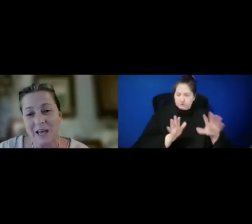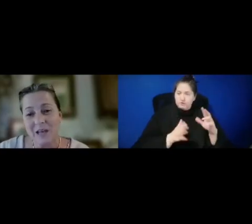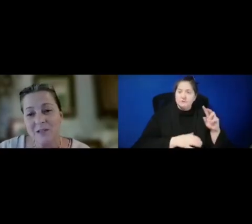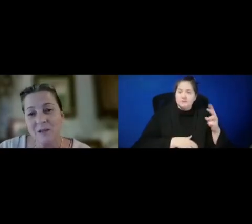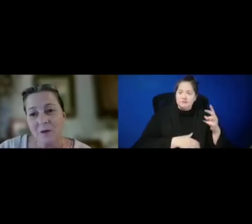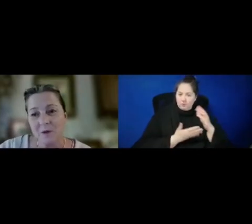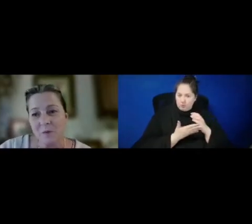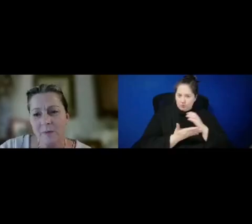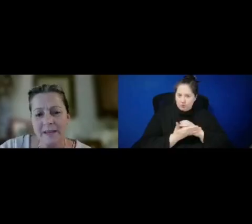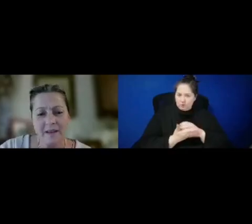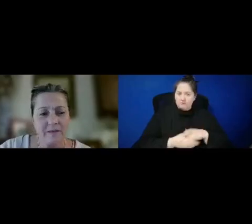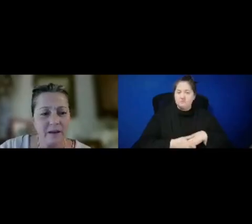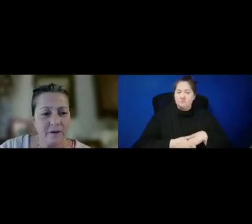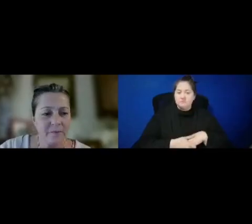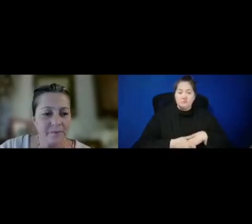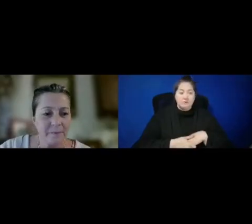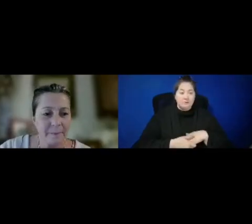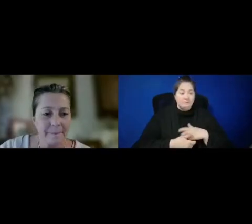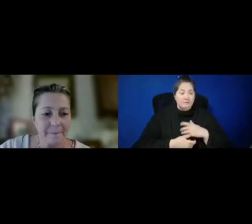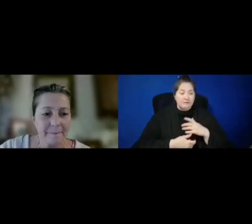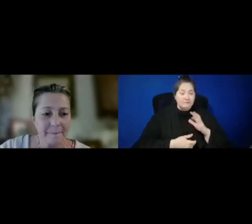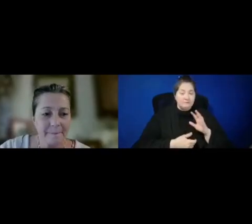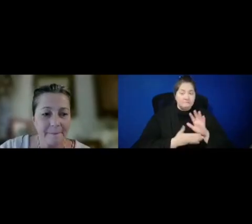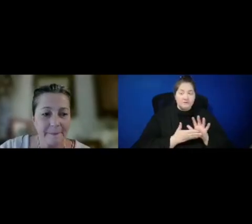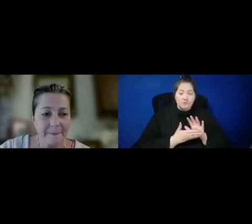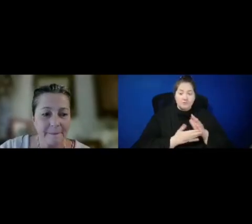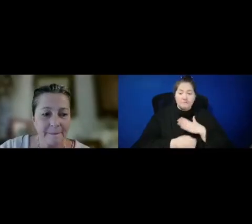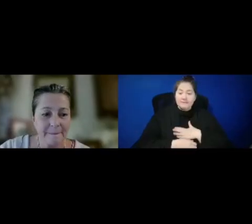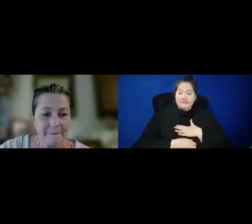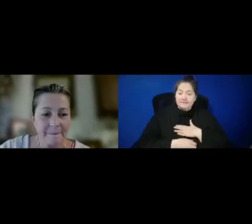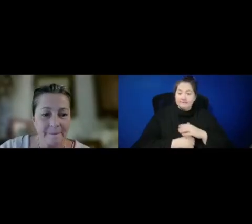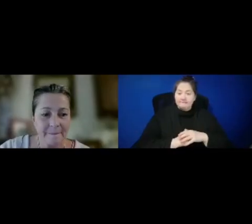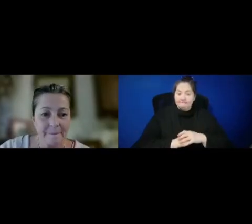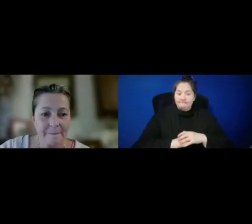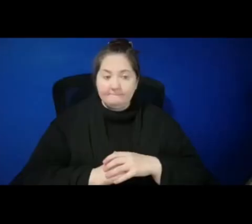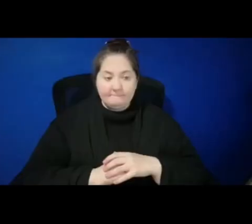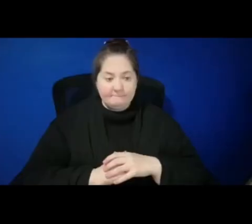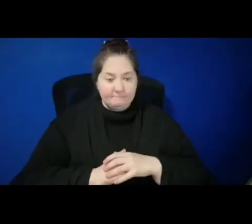second course. So could we play that video?